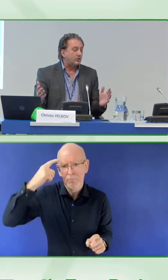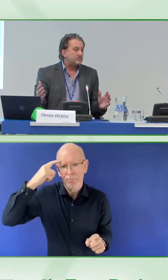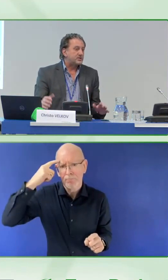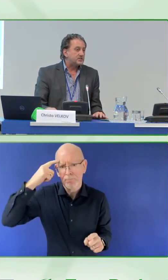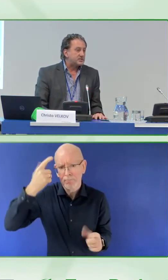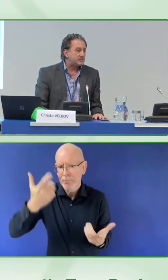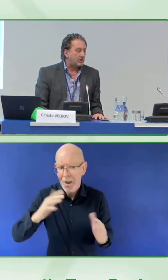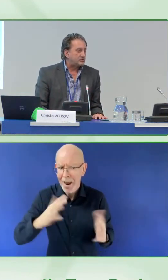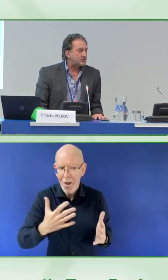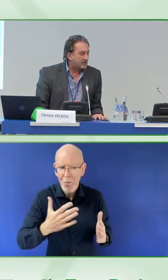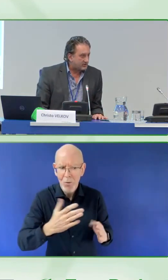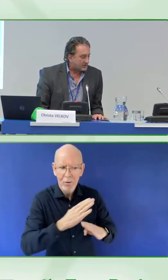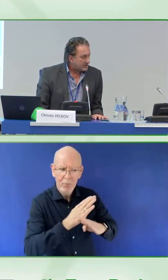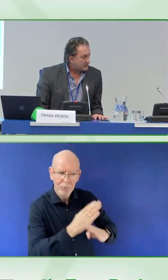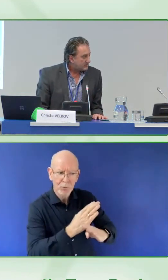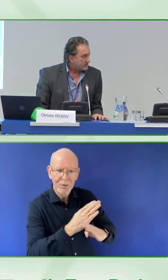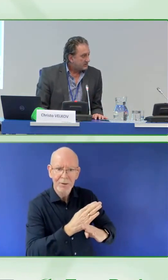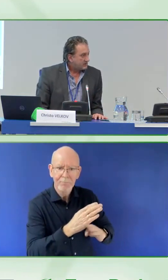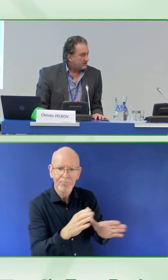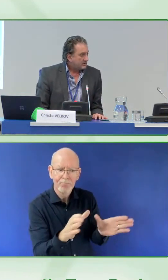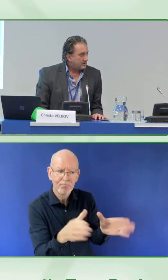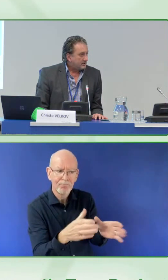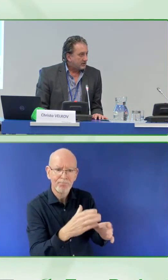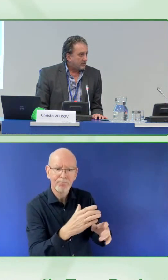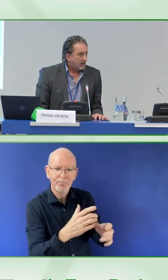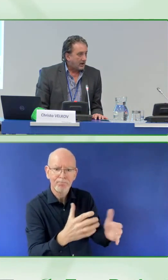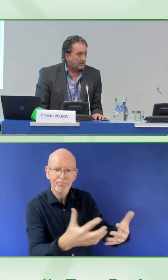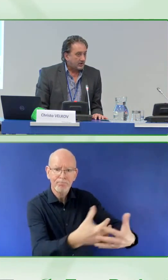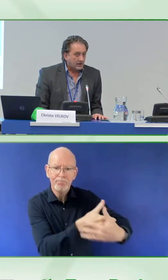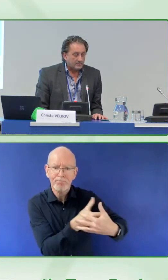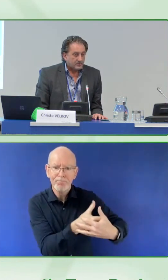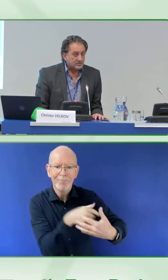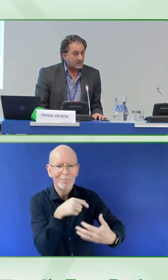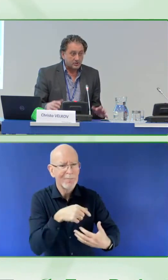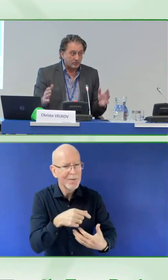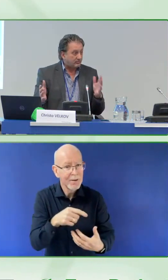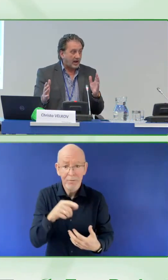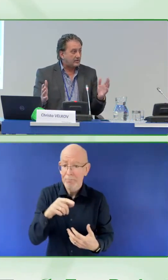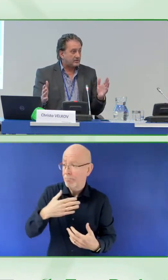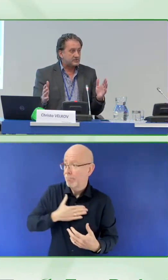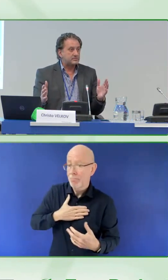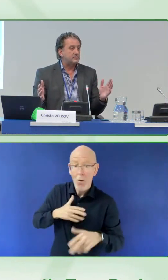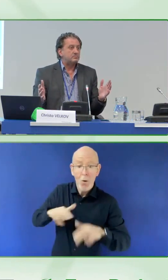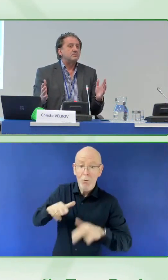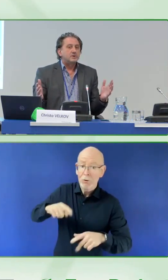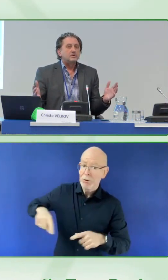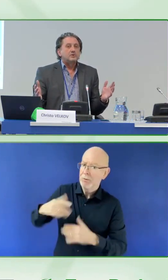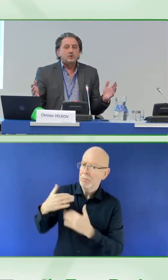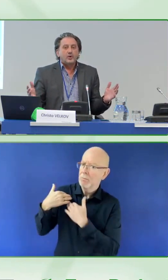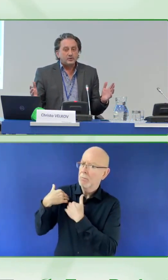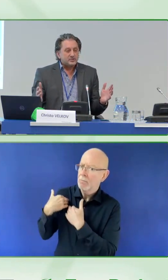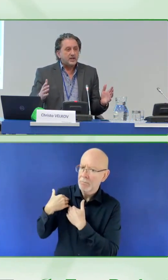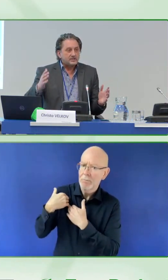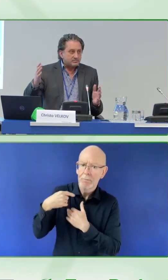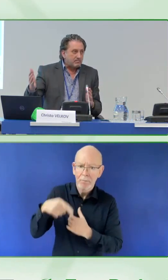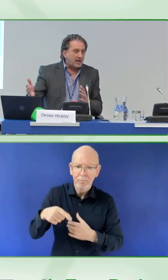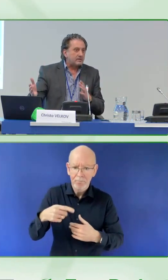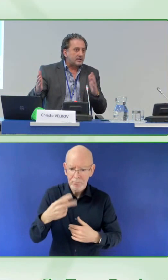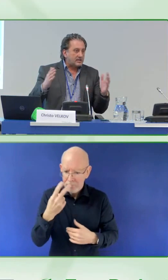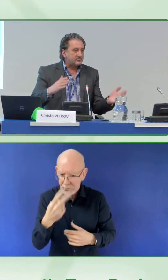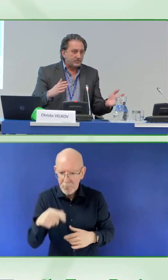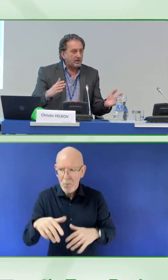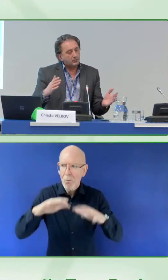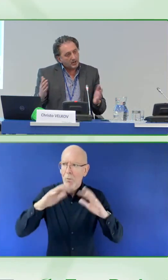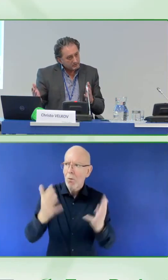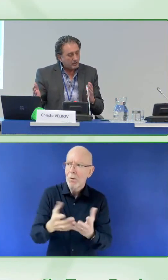about all the conversations about gender, and sexual violence. When you say it's